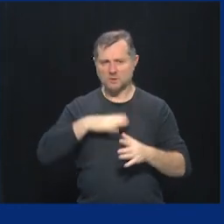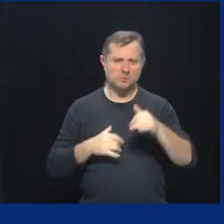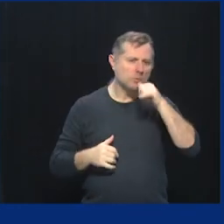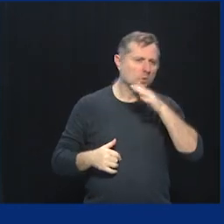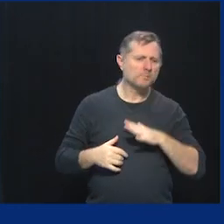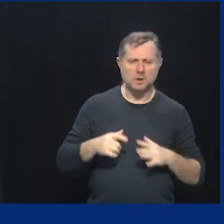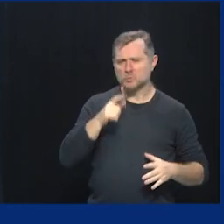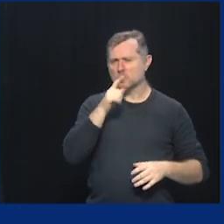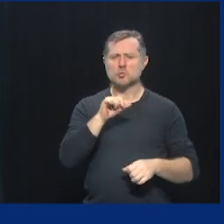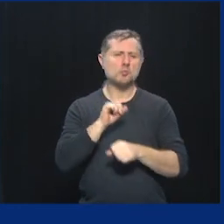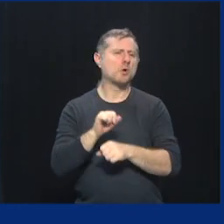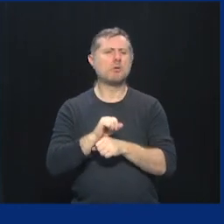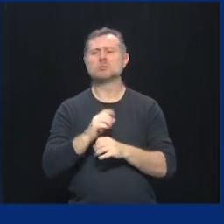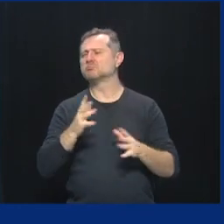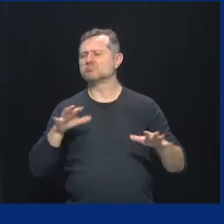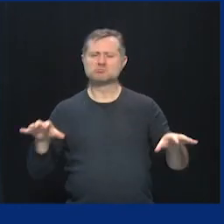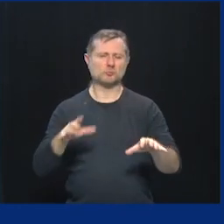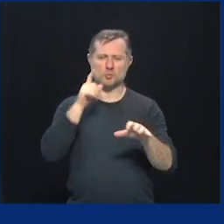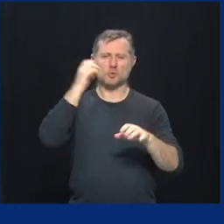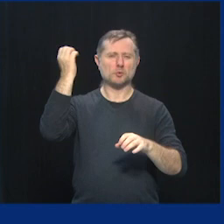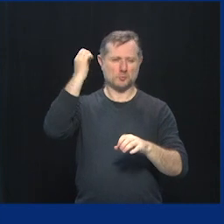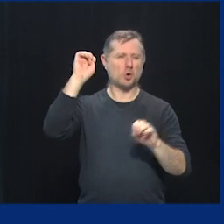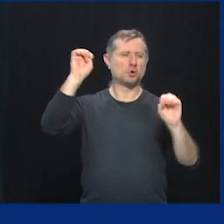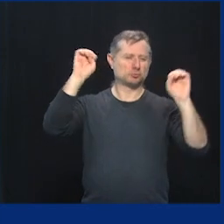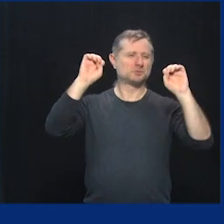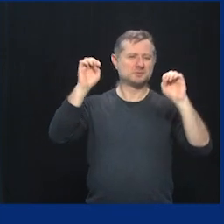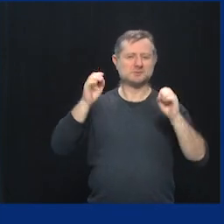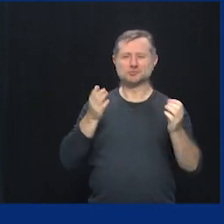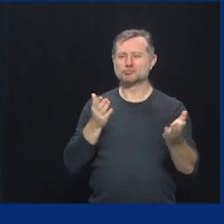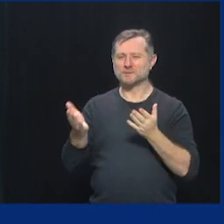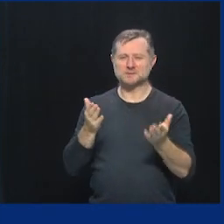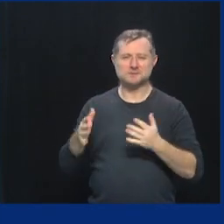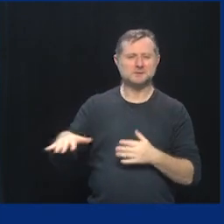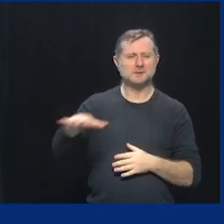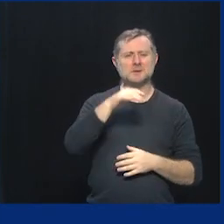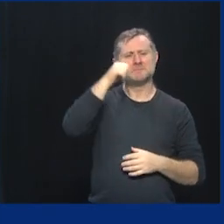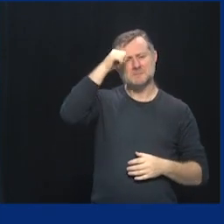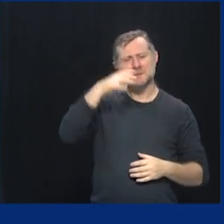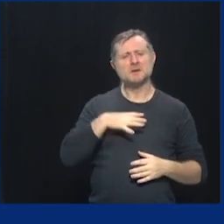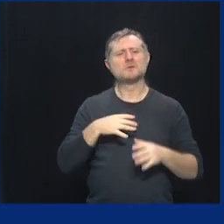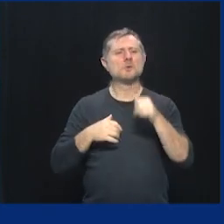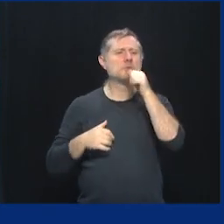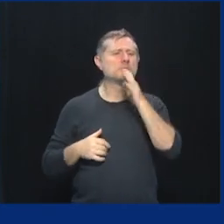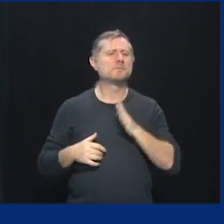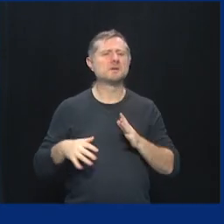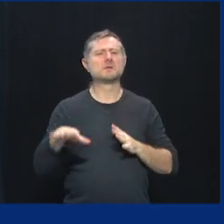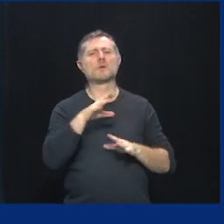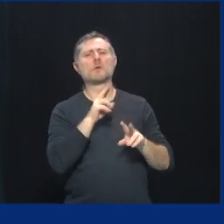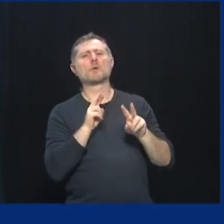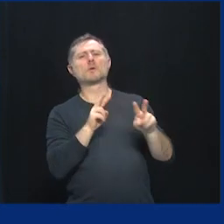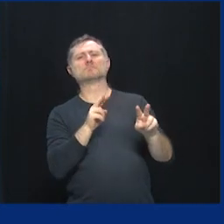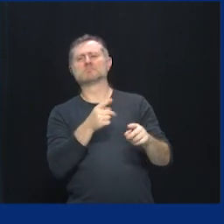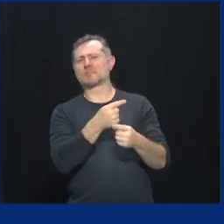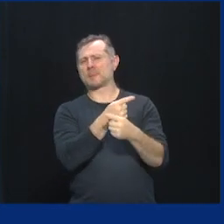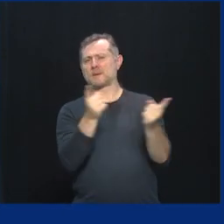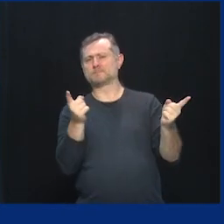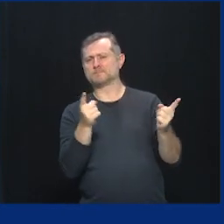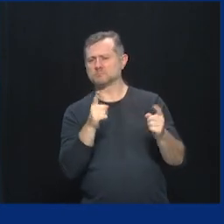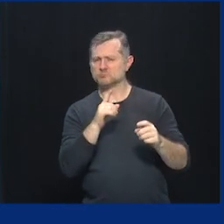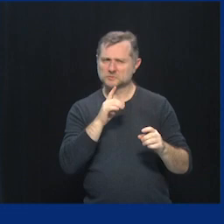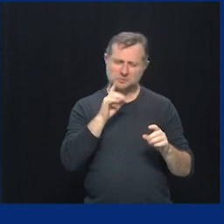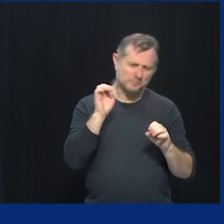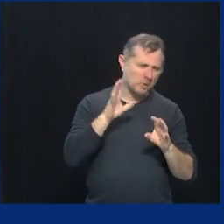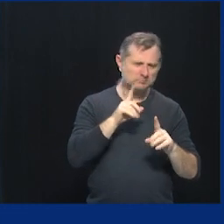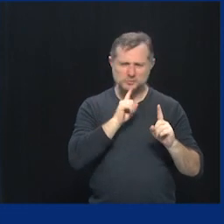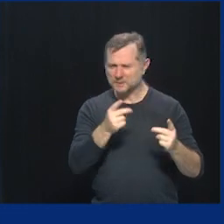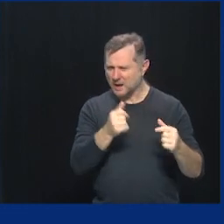of our emergency services and the heroes and sheroes, as the governor indicated, from our transportation. And when